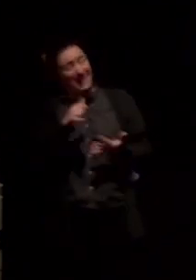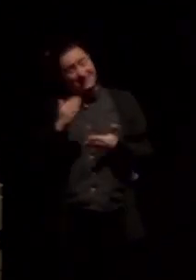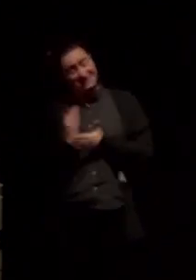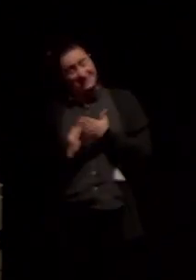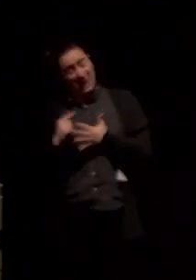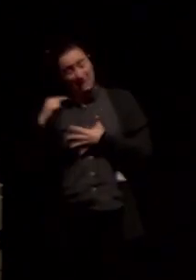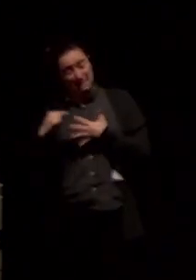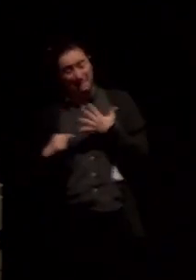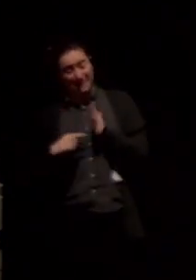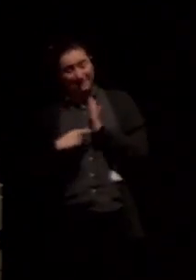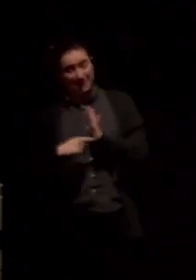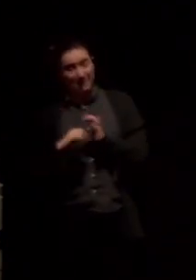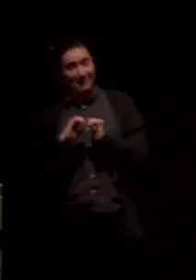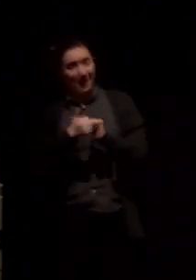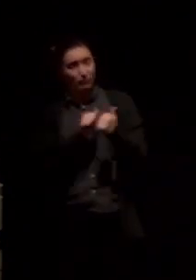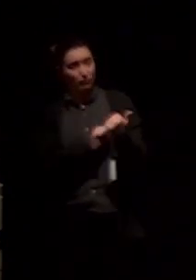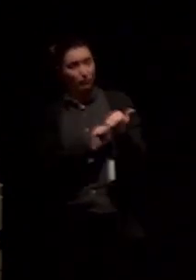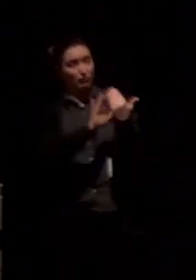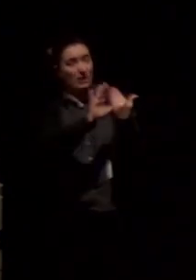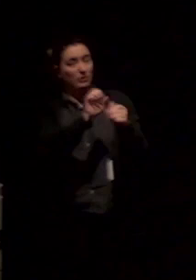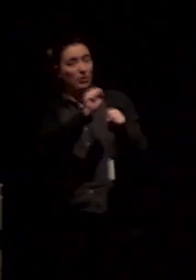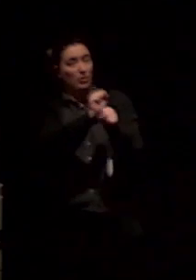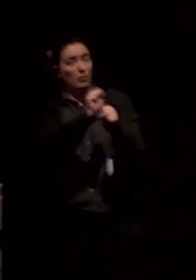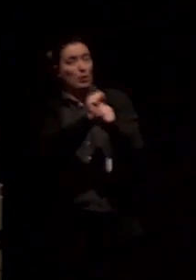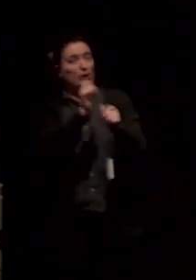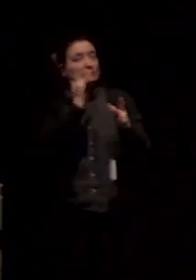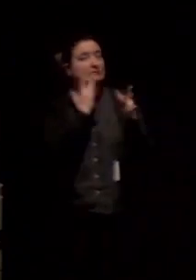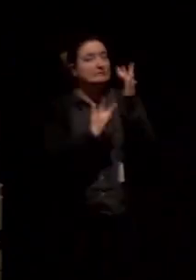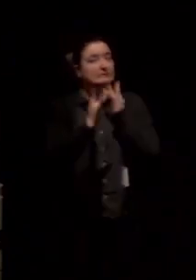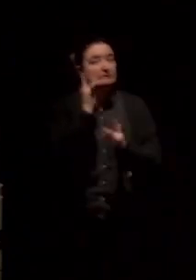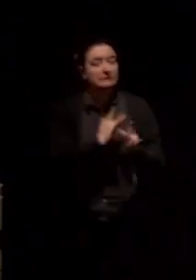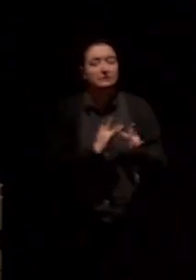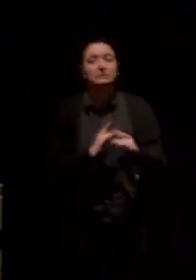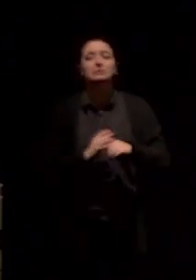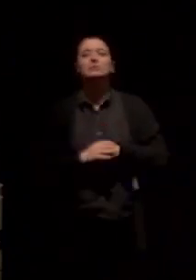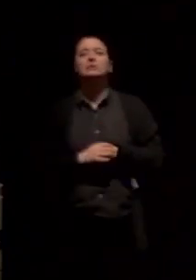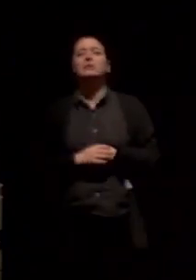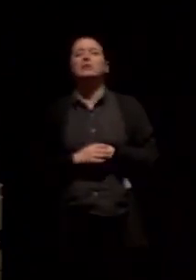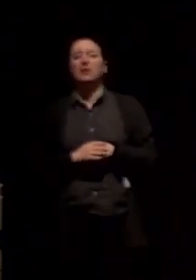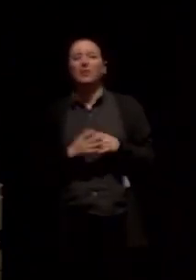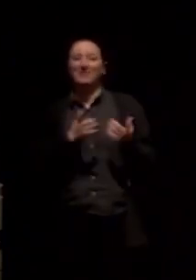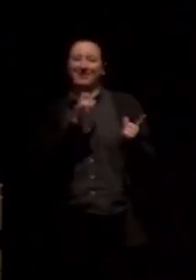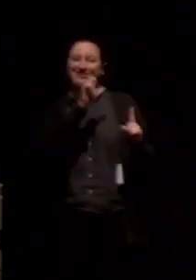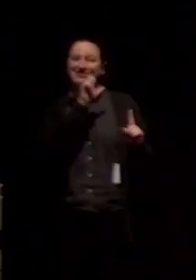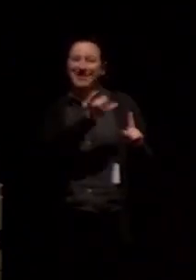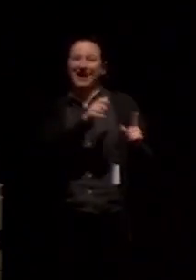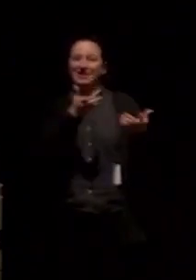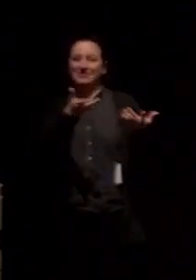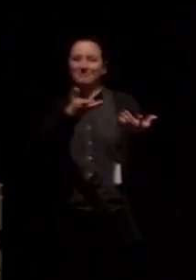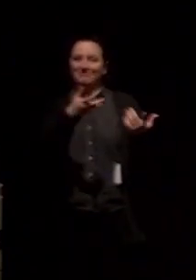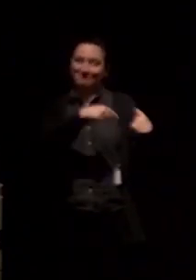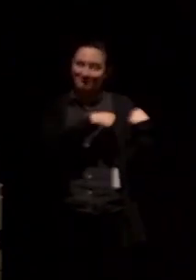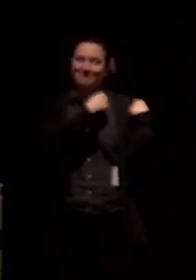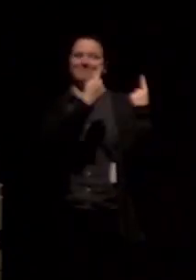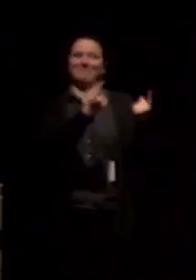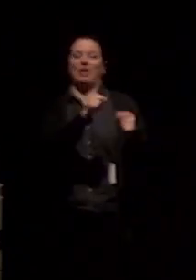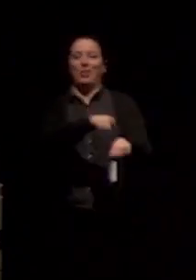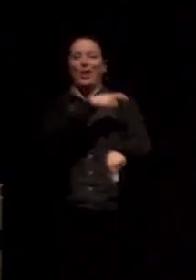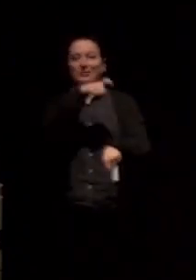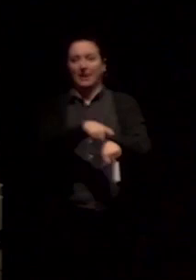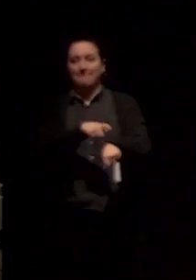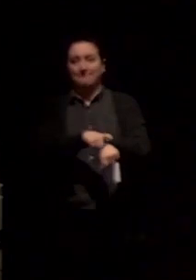workforce shortage, because it's been with us for a very long time. And so like everything else we've talked about today, the workforce system needs